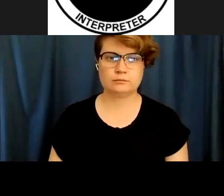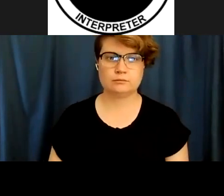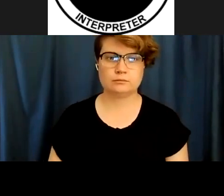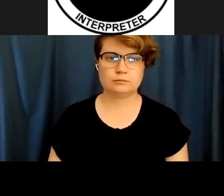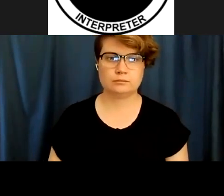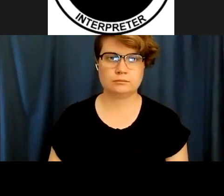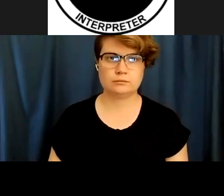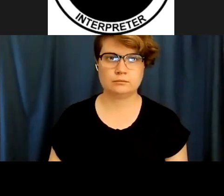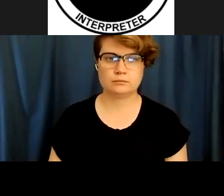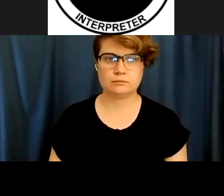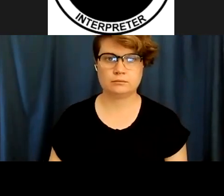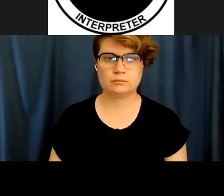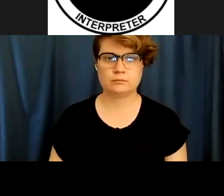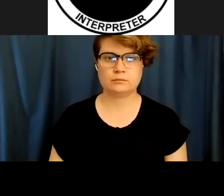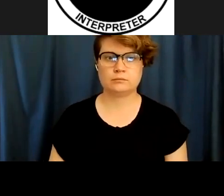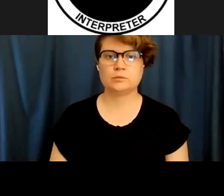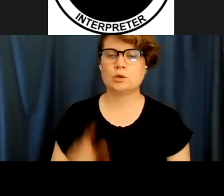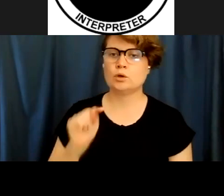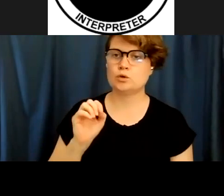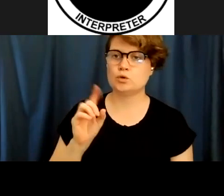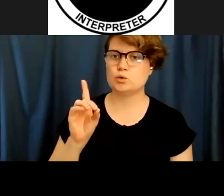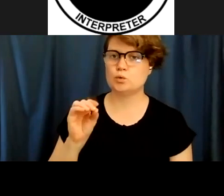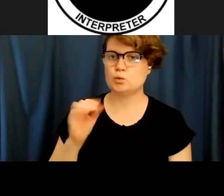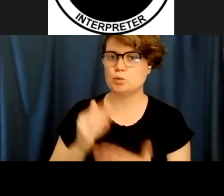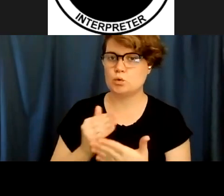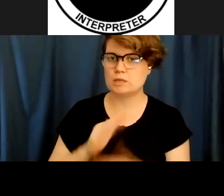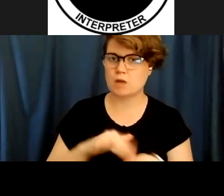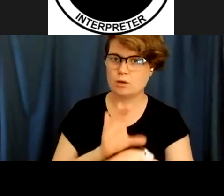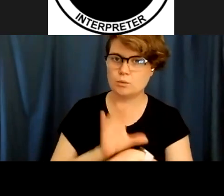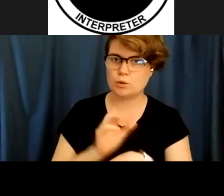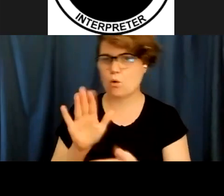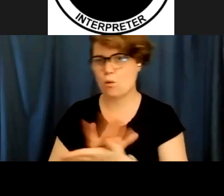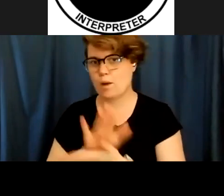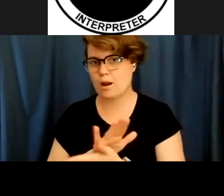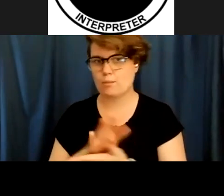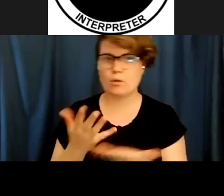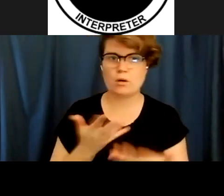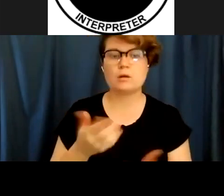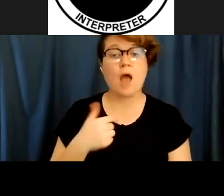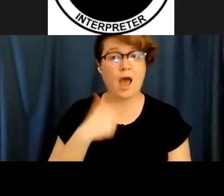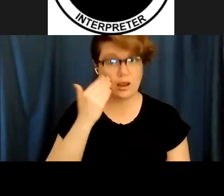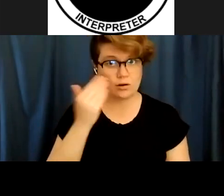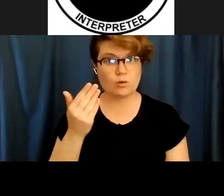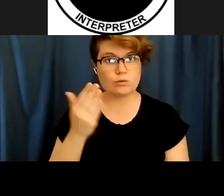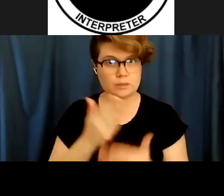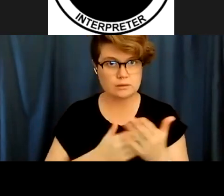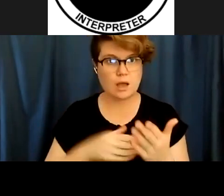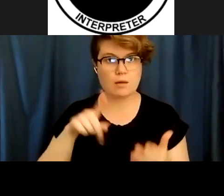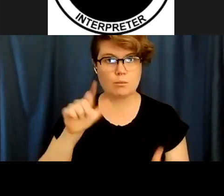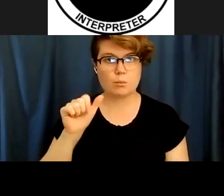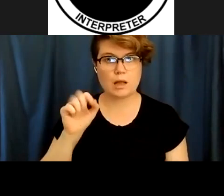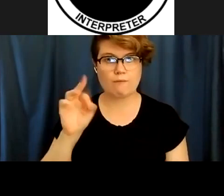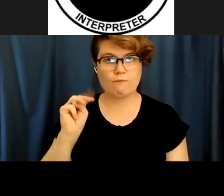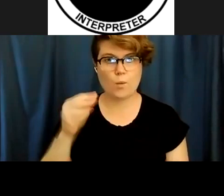So we have a question here: to-do lists on the computer, sticky notes on paper or computer. So I know there are actually some platforms where you can have kind